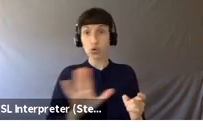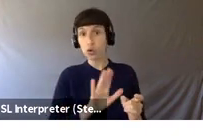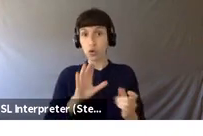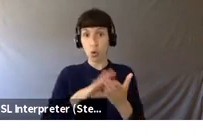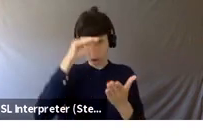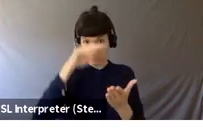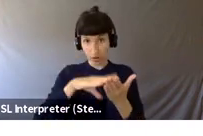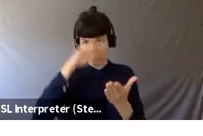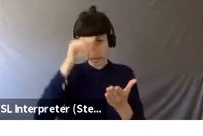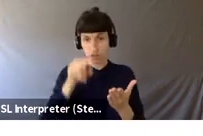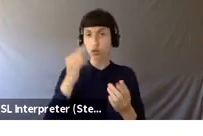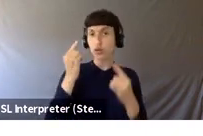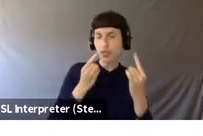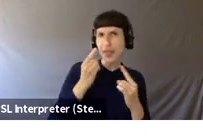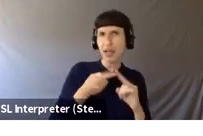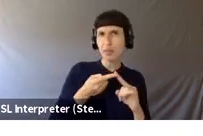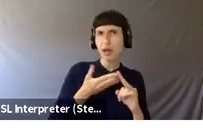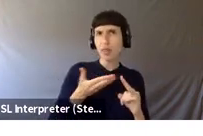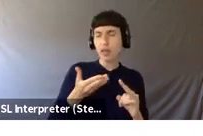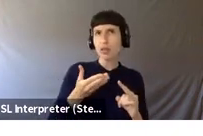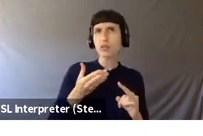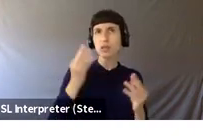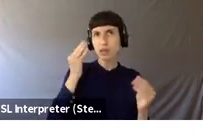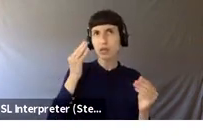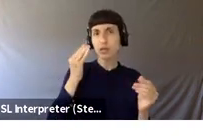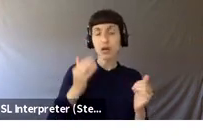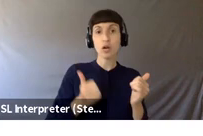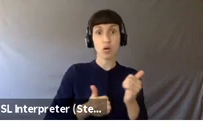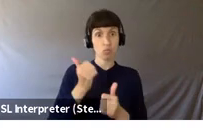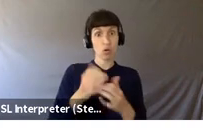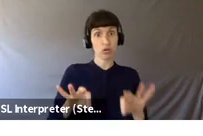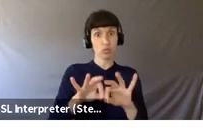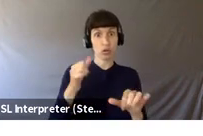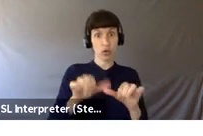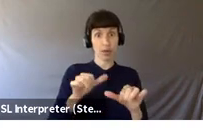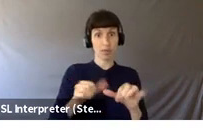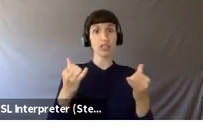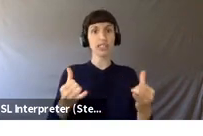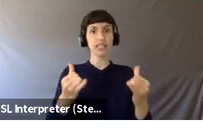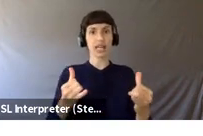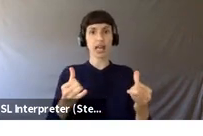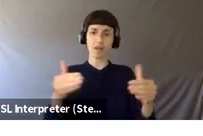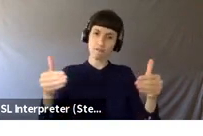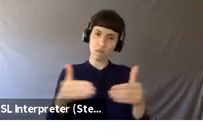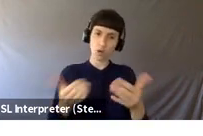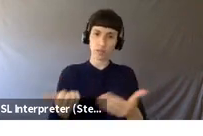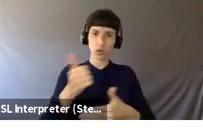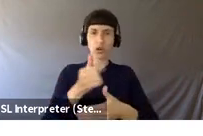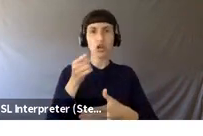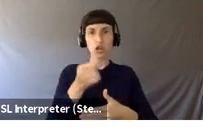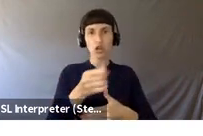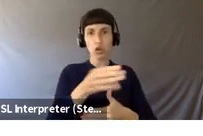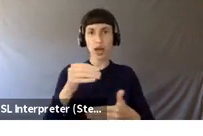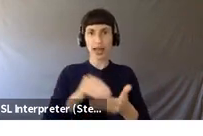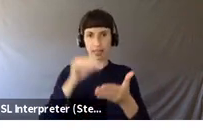note page handy or whatever it is, most important, remember that whatever we're doing today, it's about you and the learner, and we're hoping to give some things to you